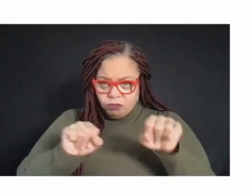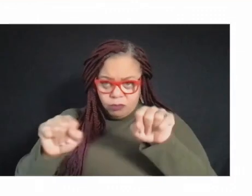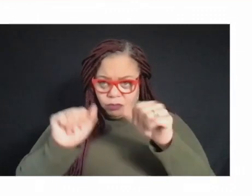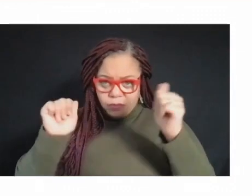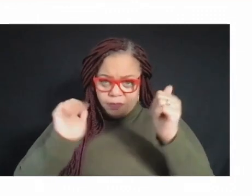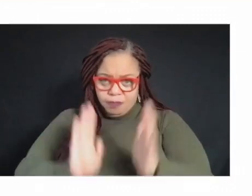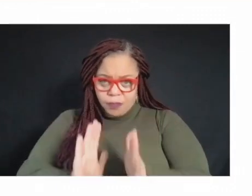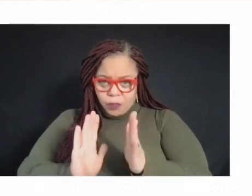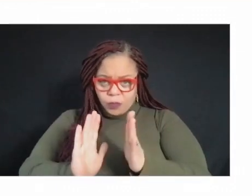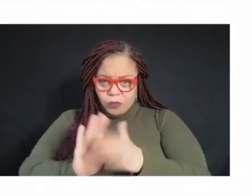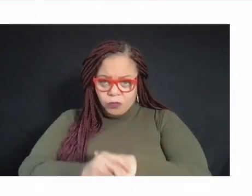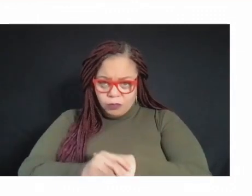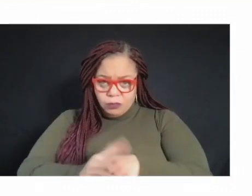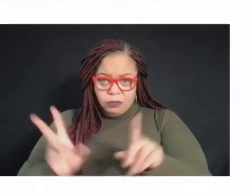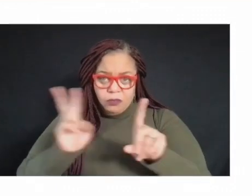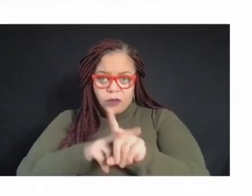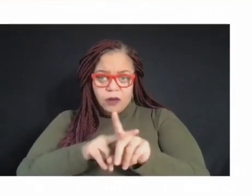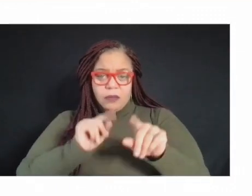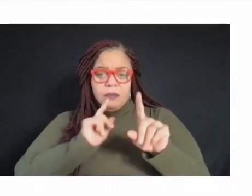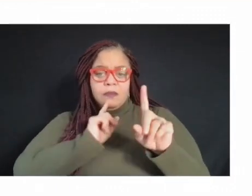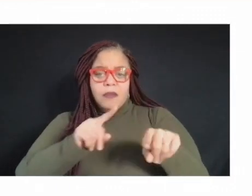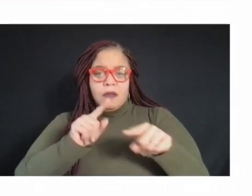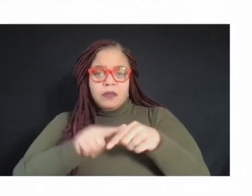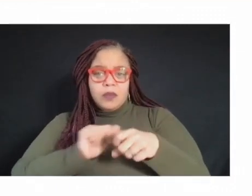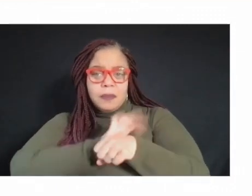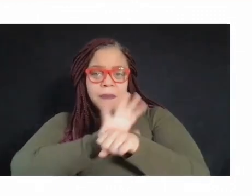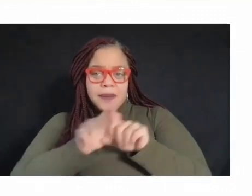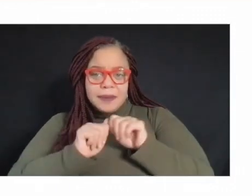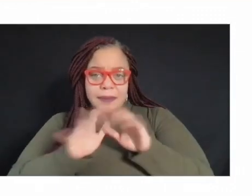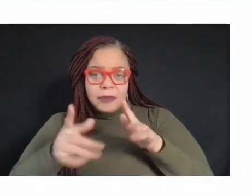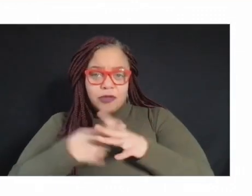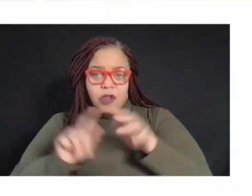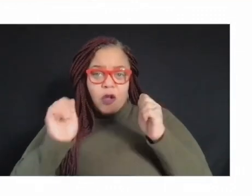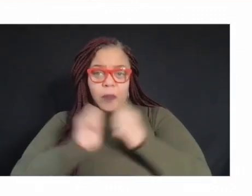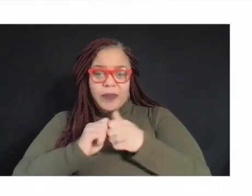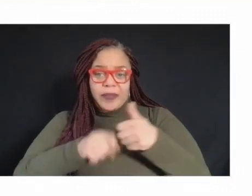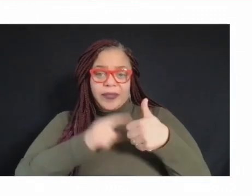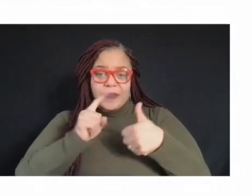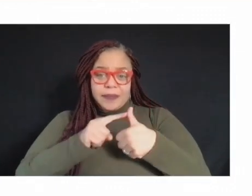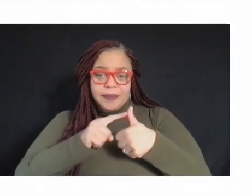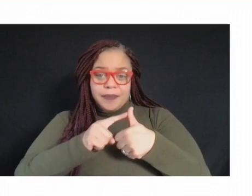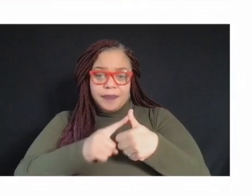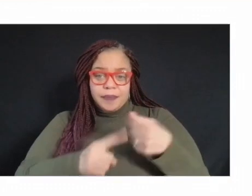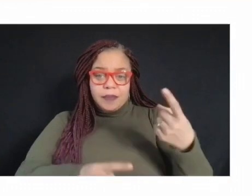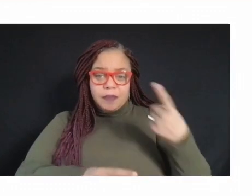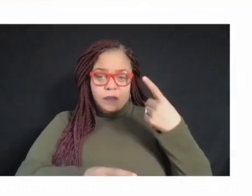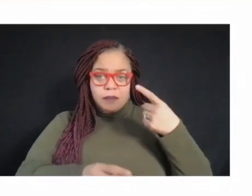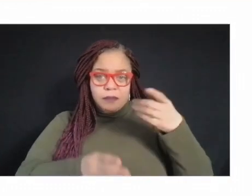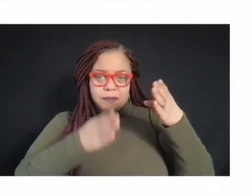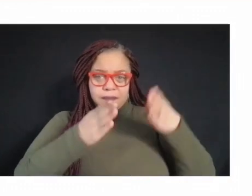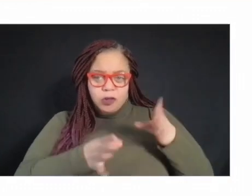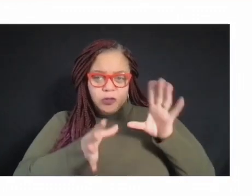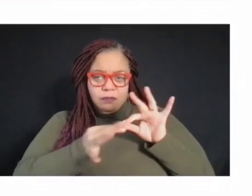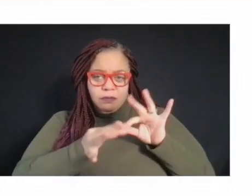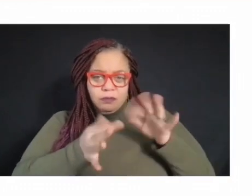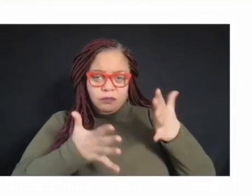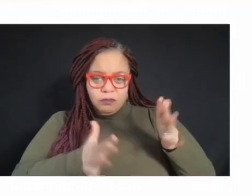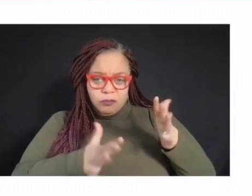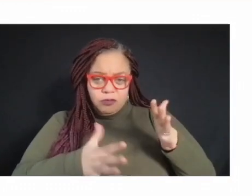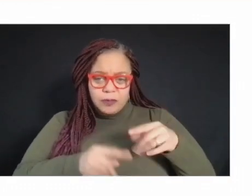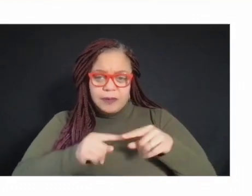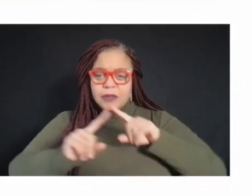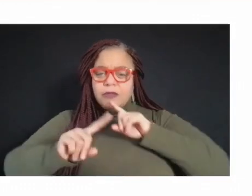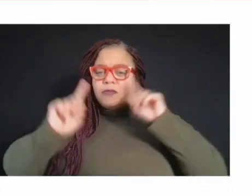starting with standing up an incident command system, which I heard someone mention earlier. Today's focus, however, will concentrate